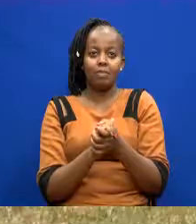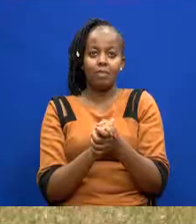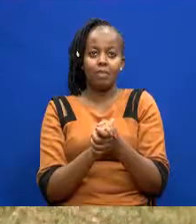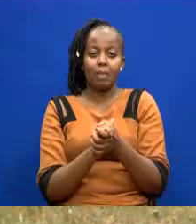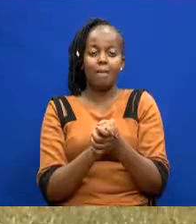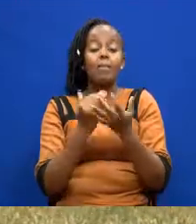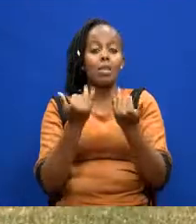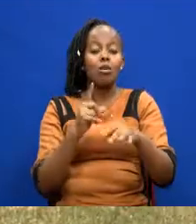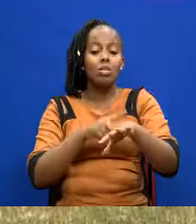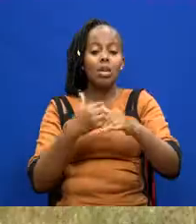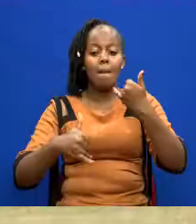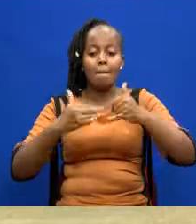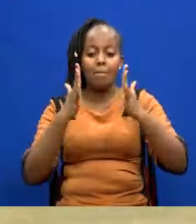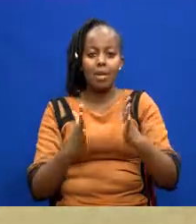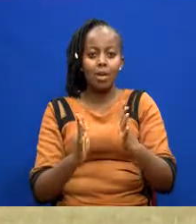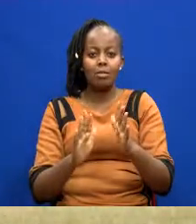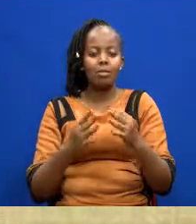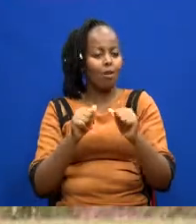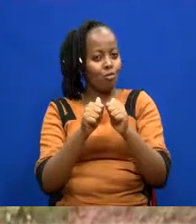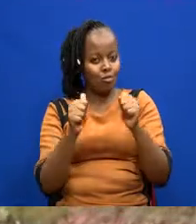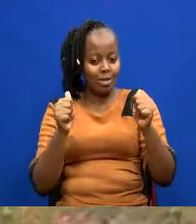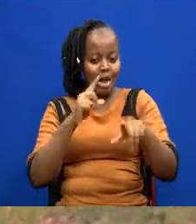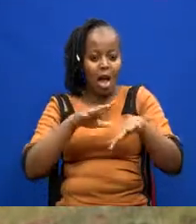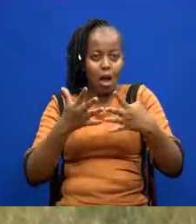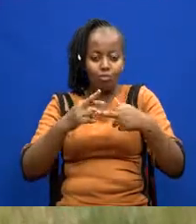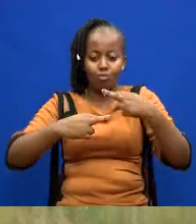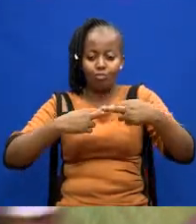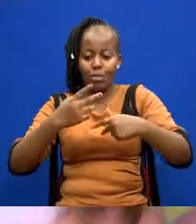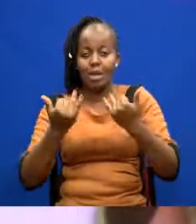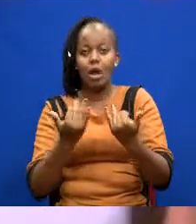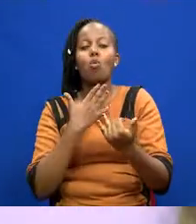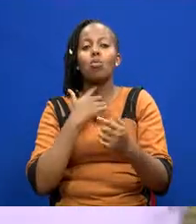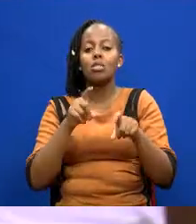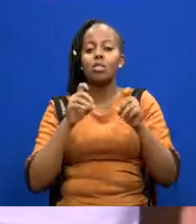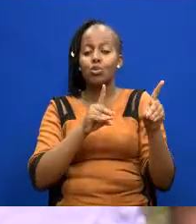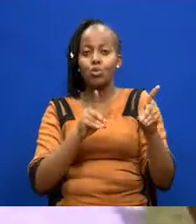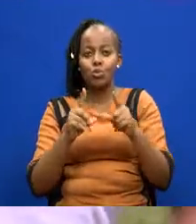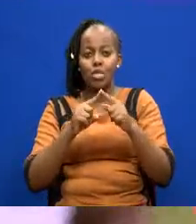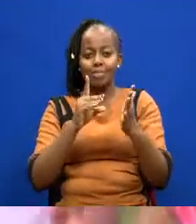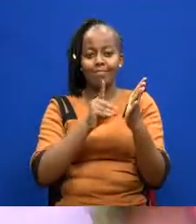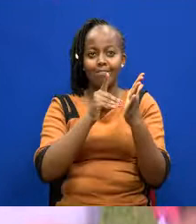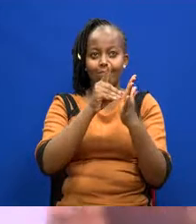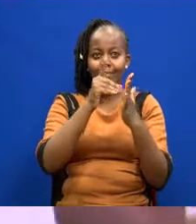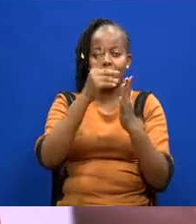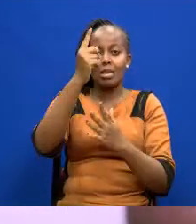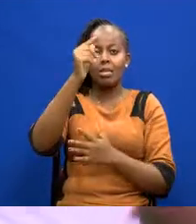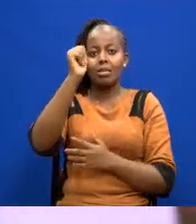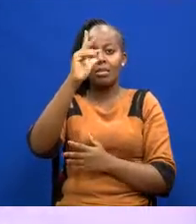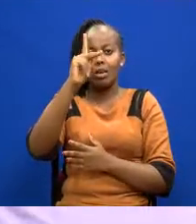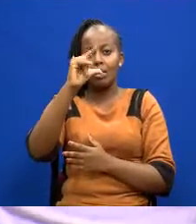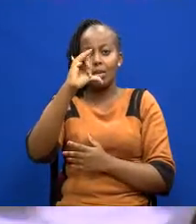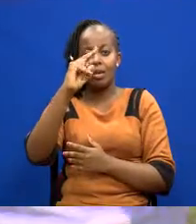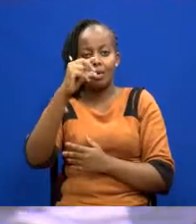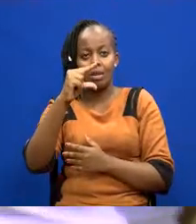Okay, fine. When your players have gotten used to rolling onto the ground, what they now need to do is to develop the tackling